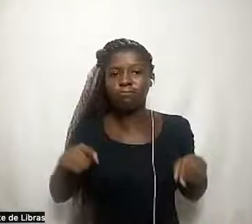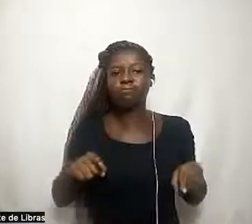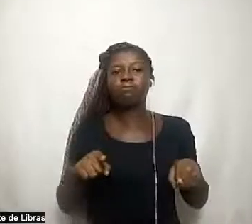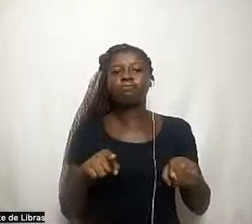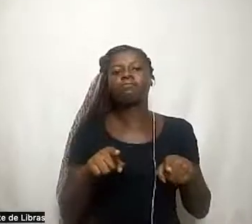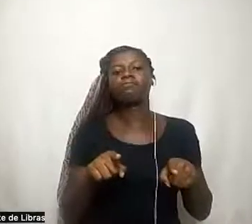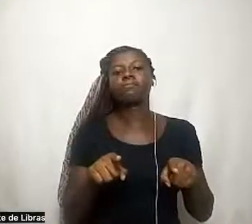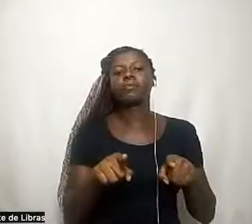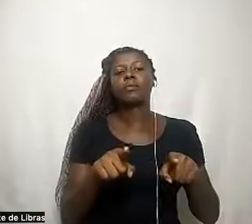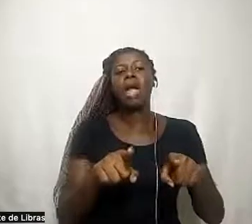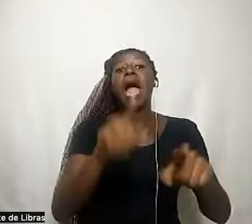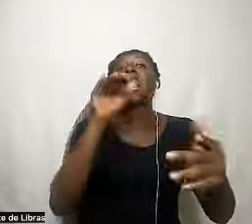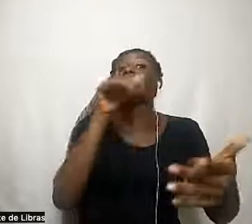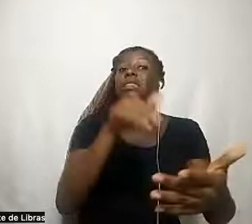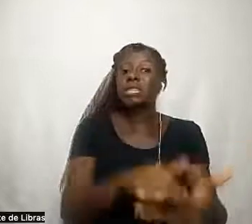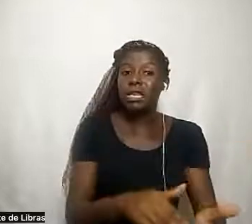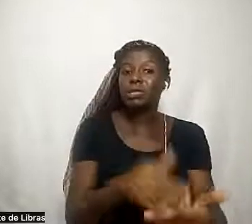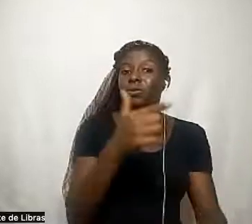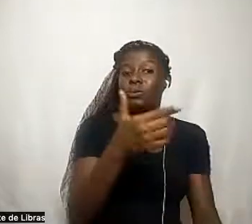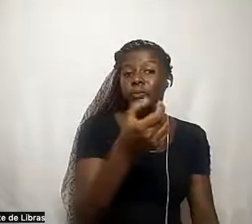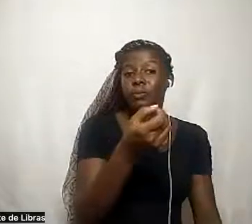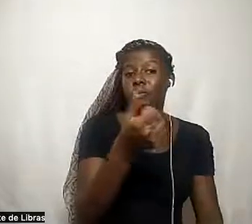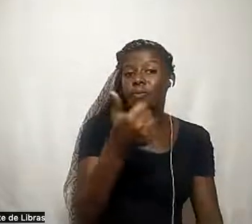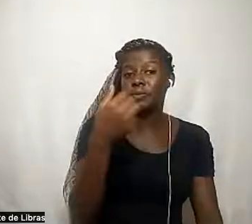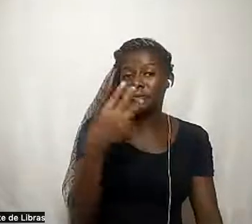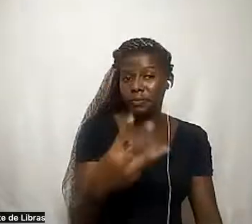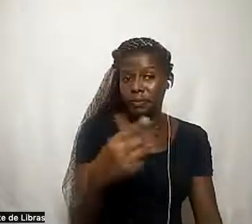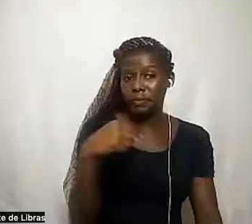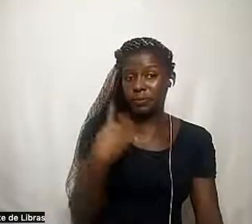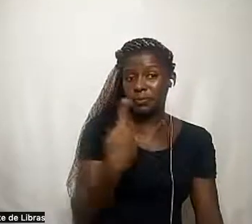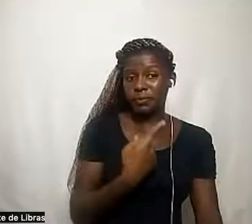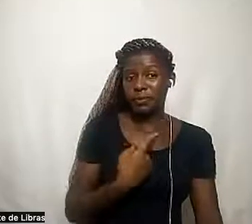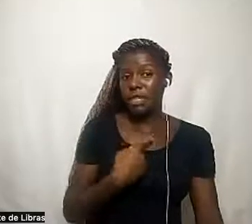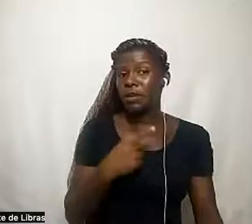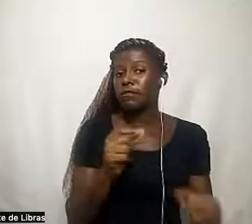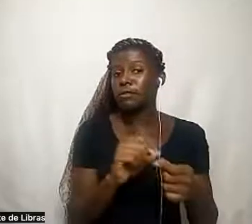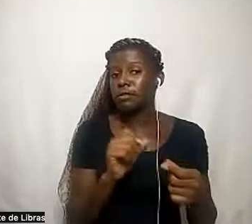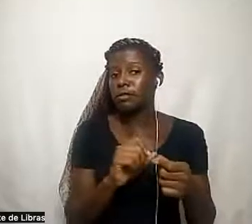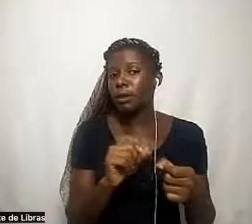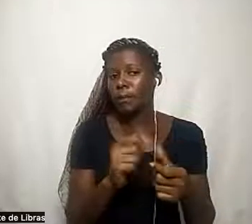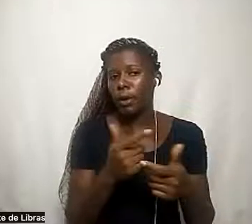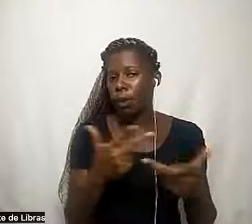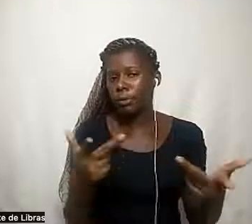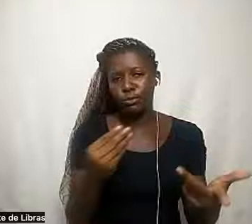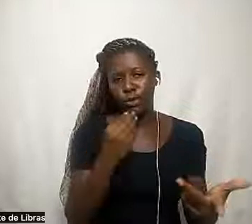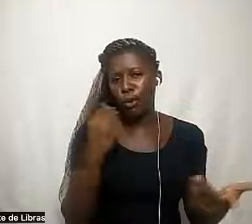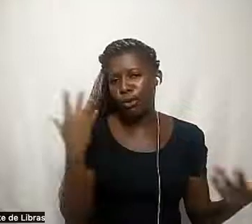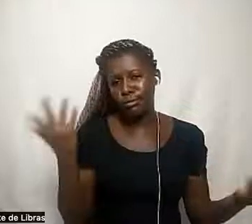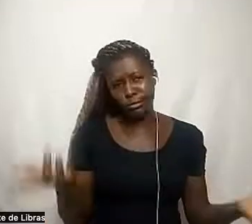international agreement walked parallel. And then in